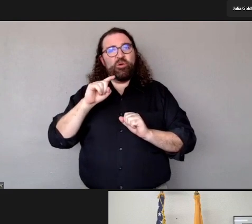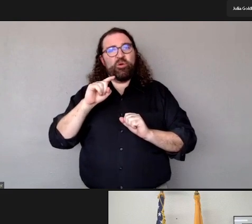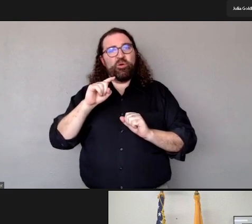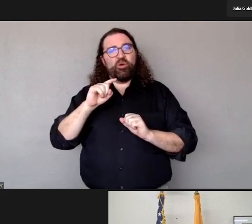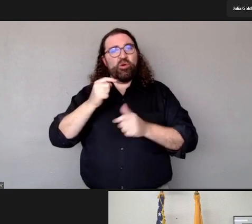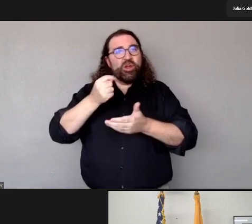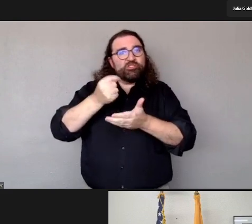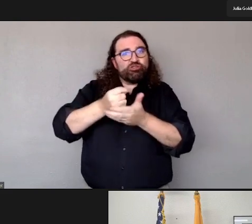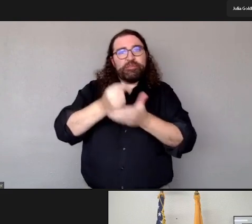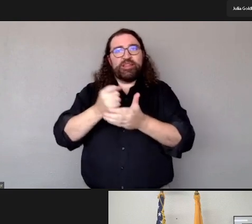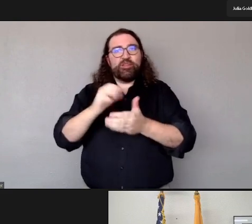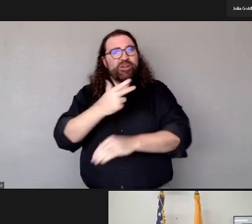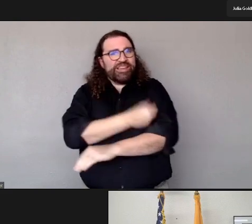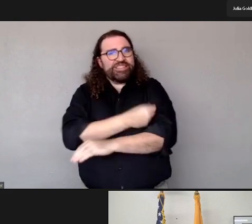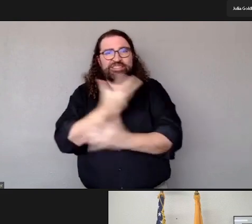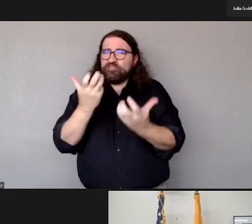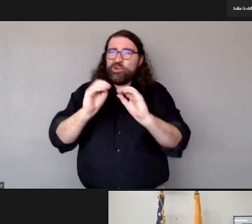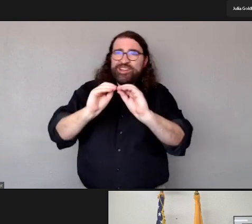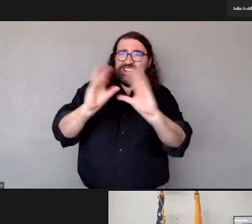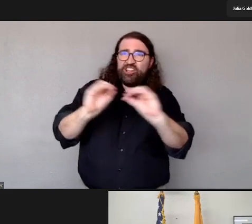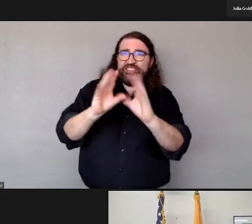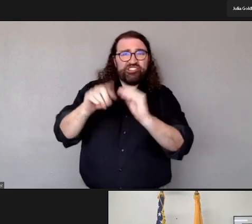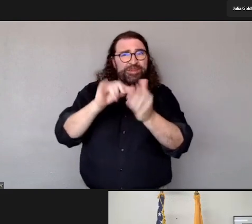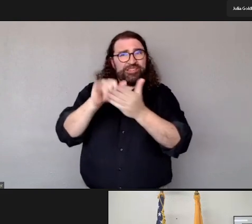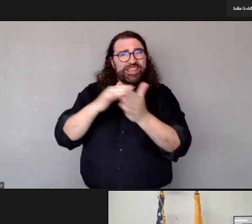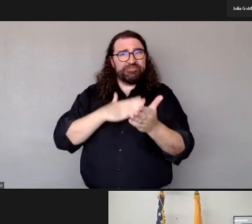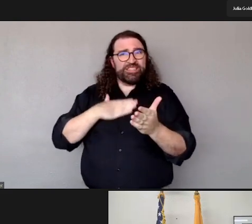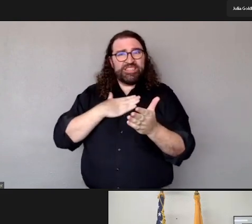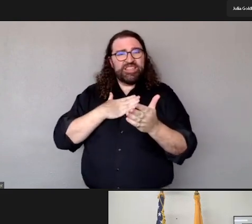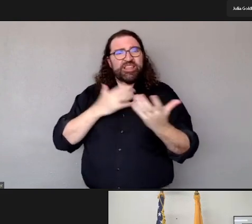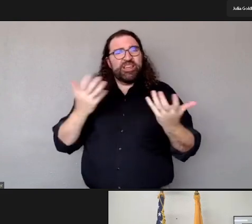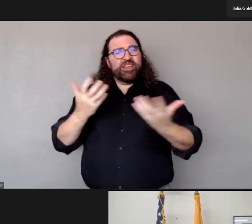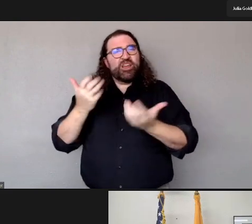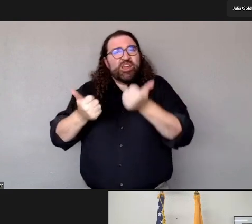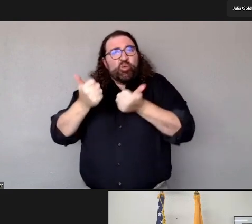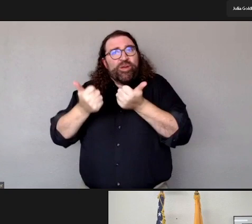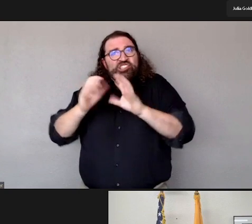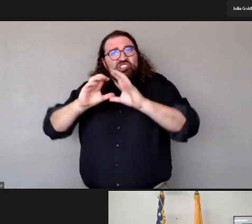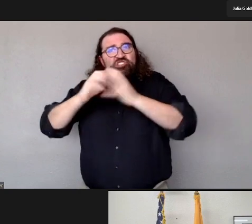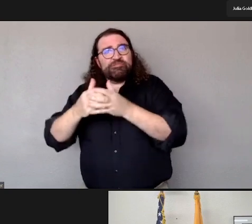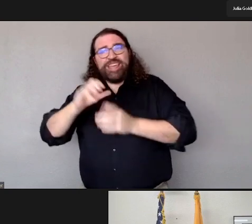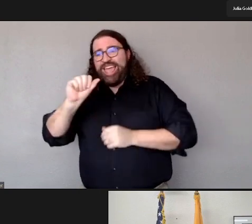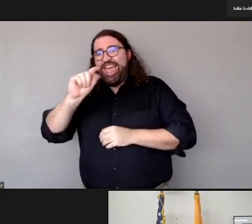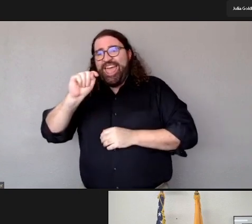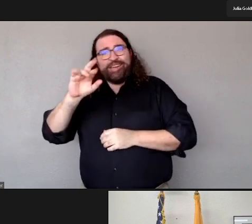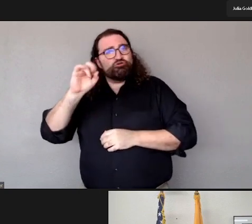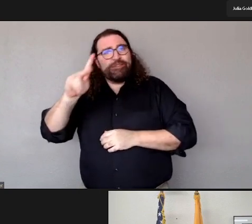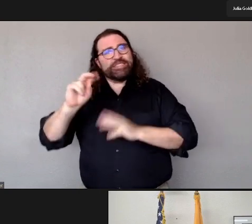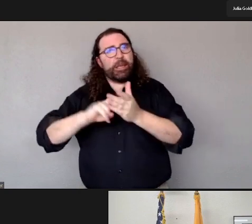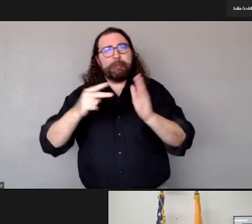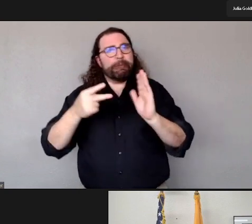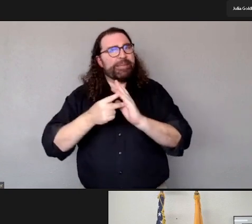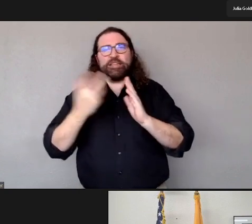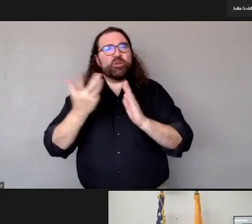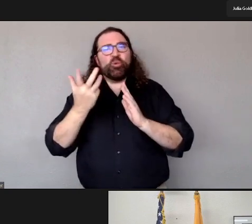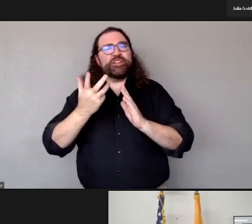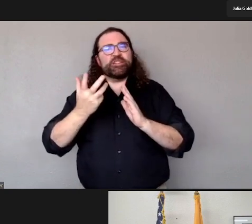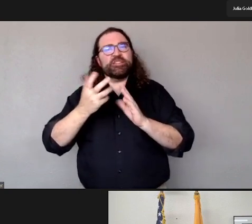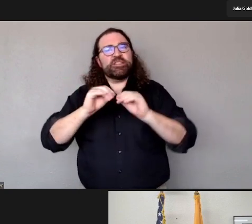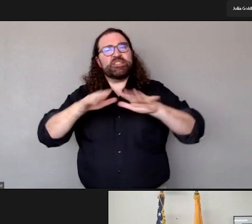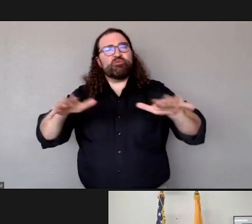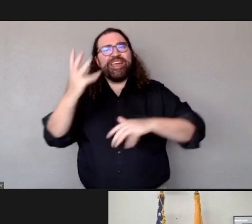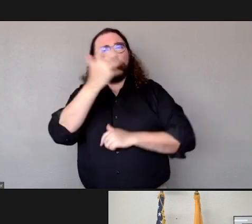treatment or vaccine. So I guess I just wanted some clarification about what at risk meant in this context and what spread looked like in this context.